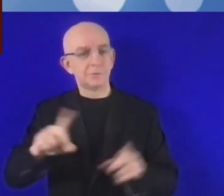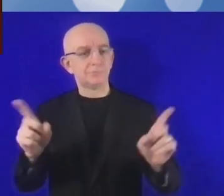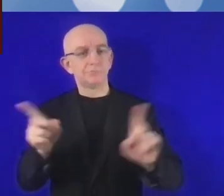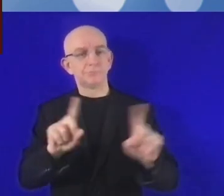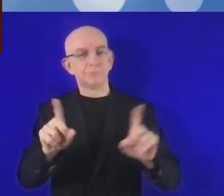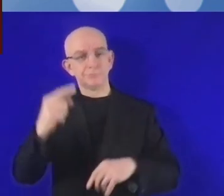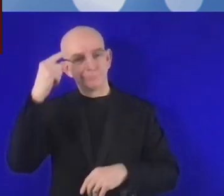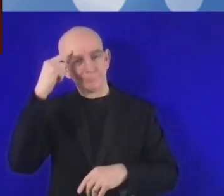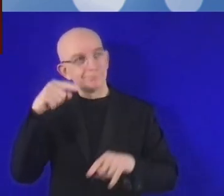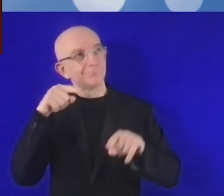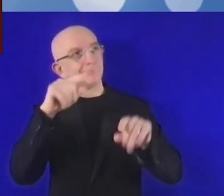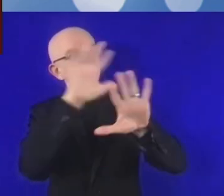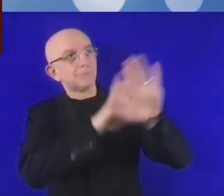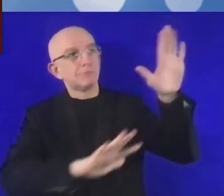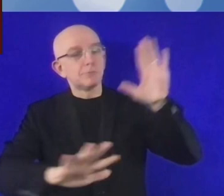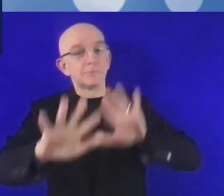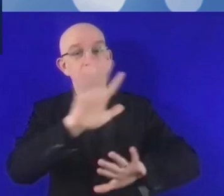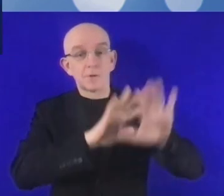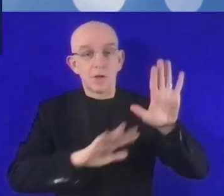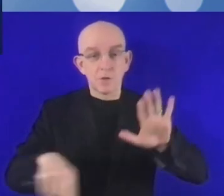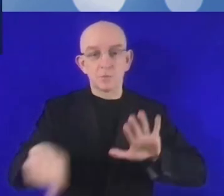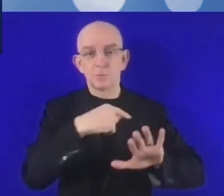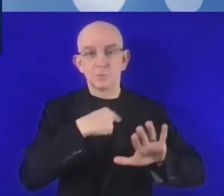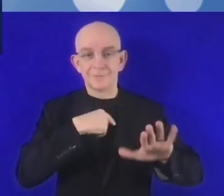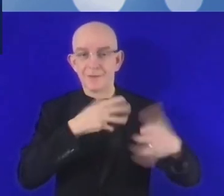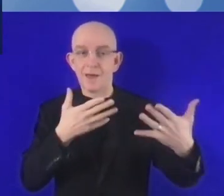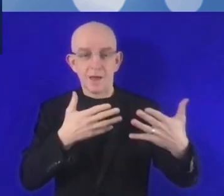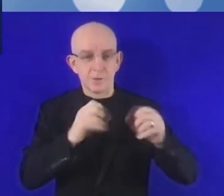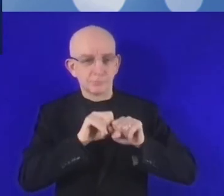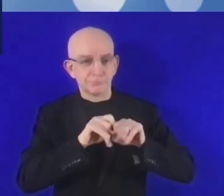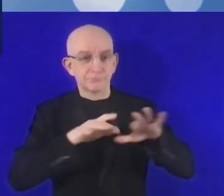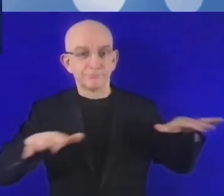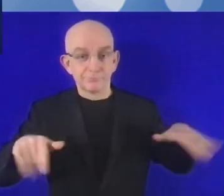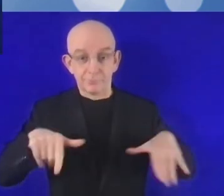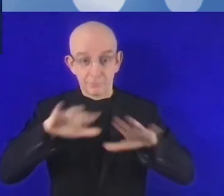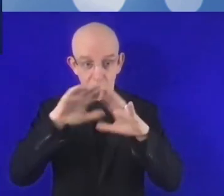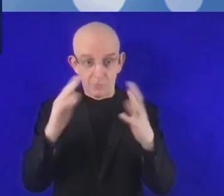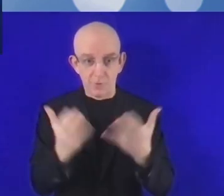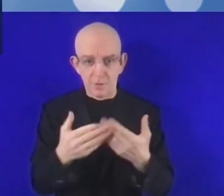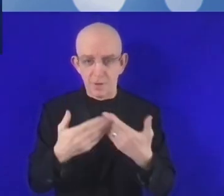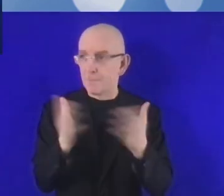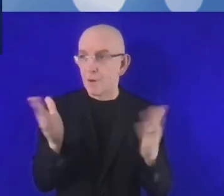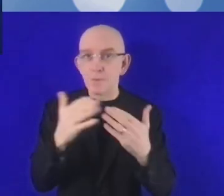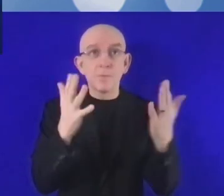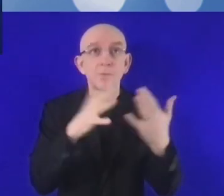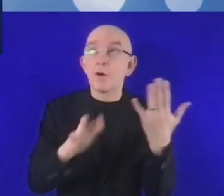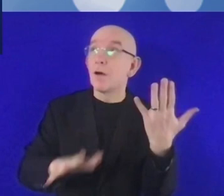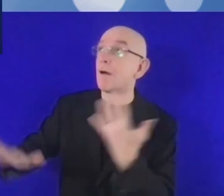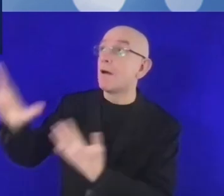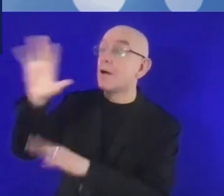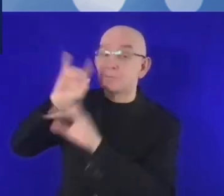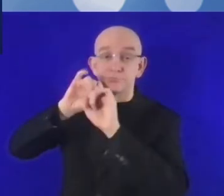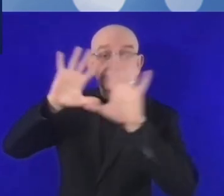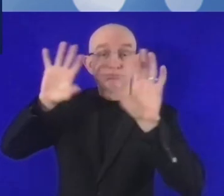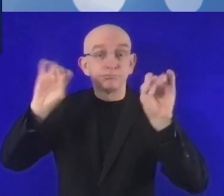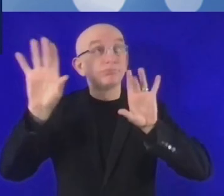Earth to the frontiers of the cosmos." But does the internet really have no boundaries? And